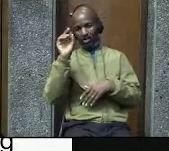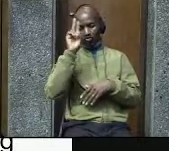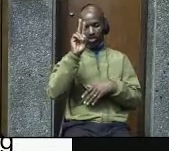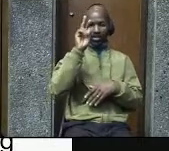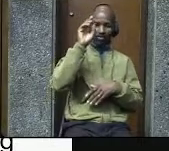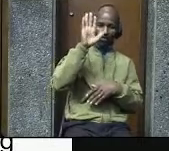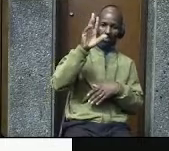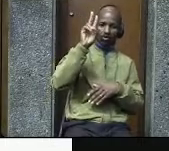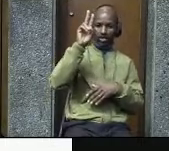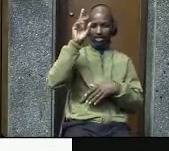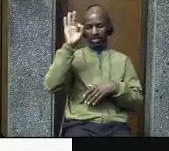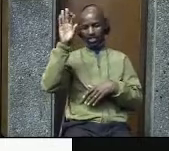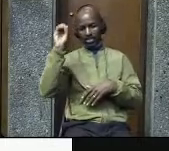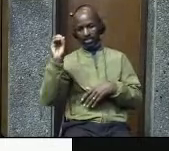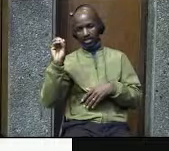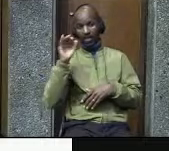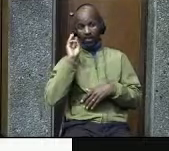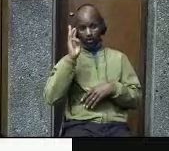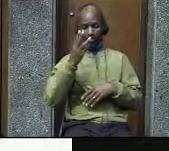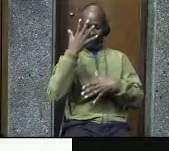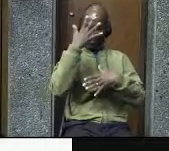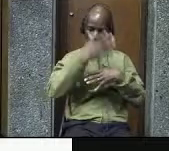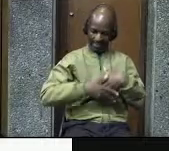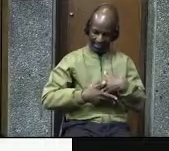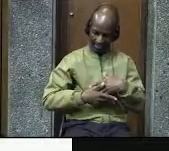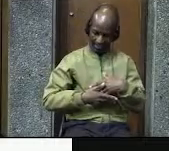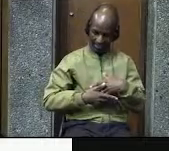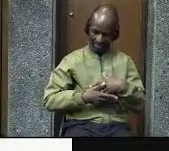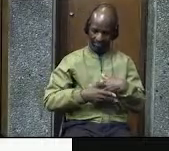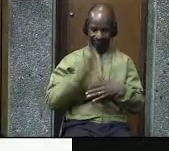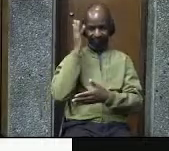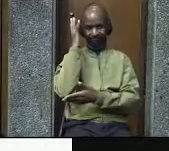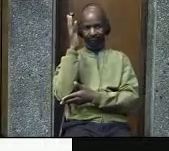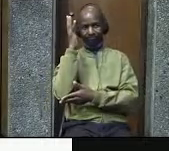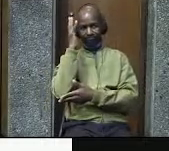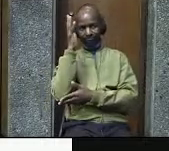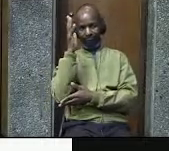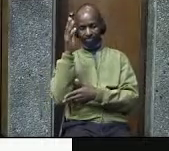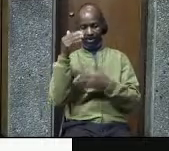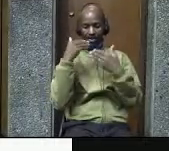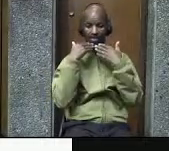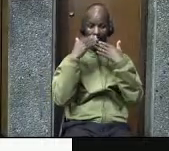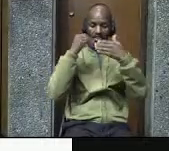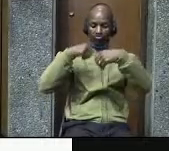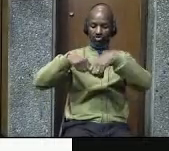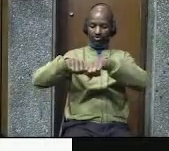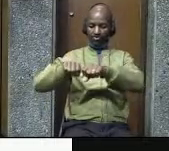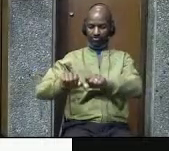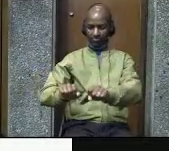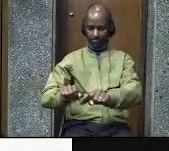30. That would be the end of the presentation. I thank you, Chairperson.